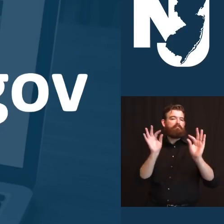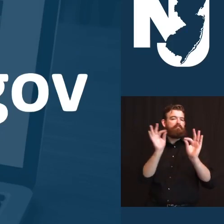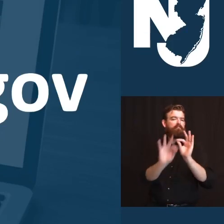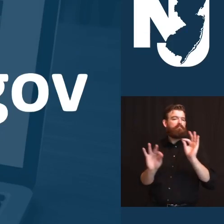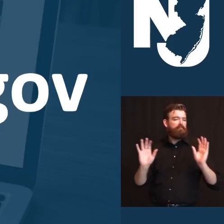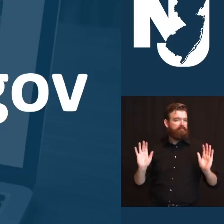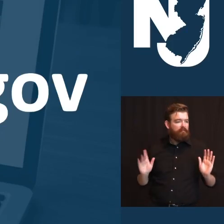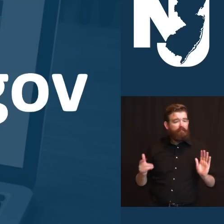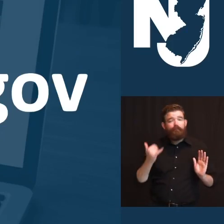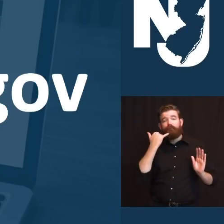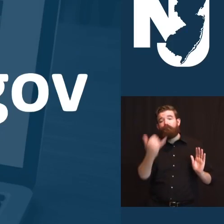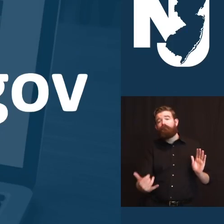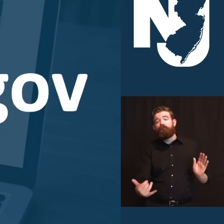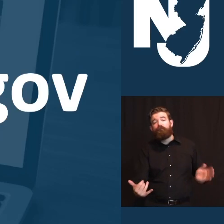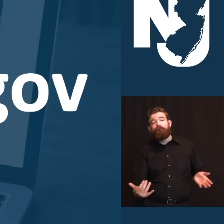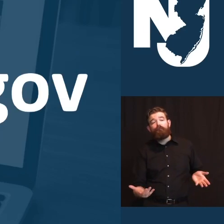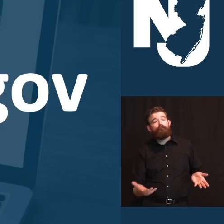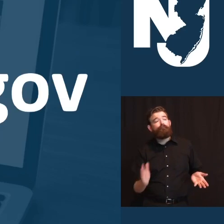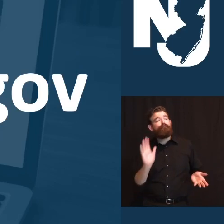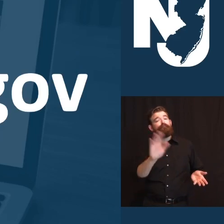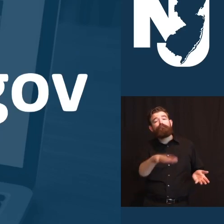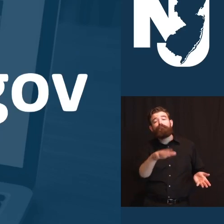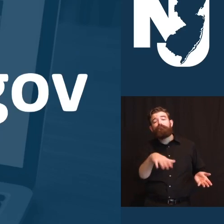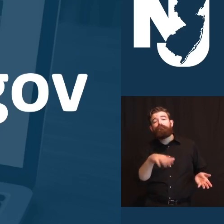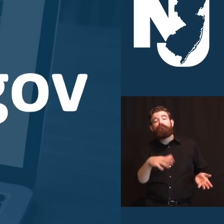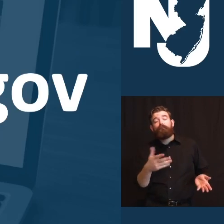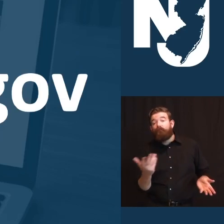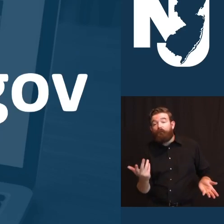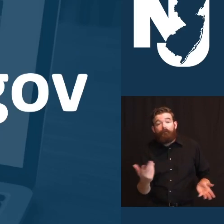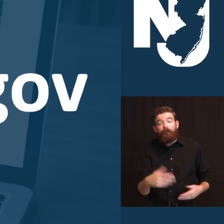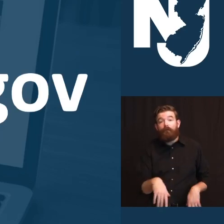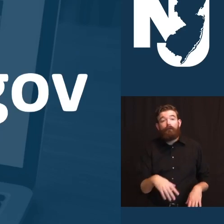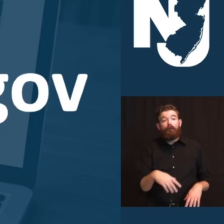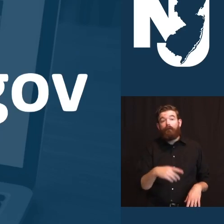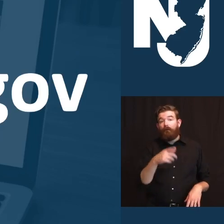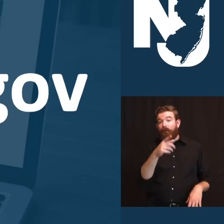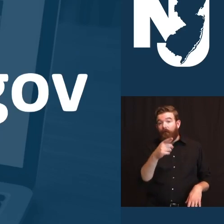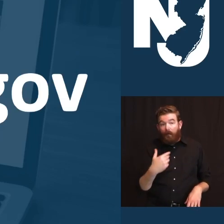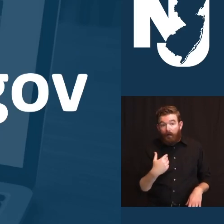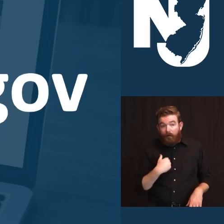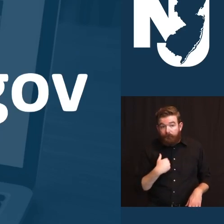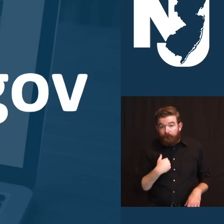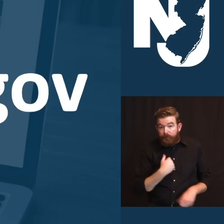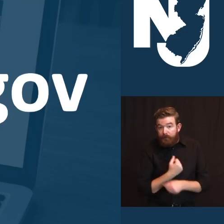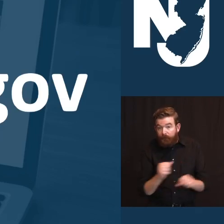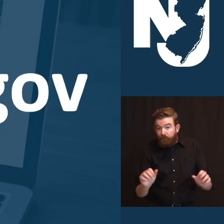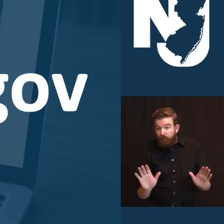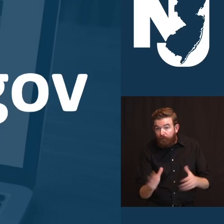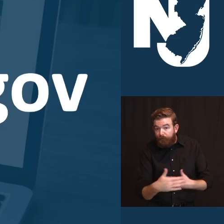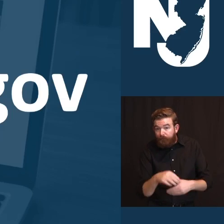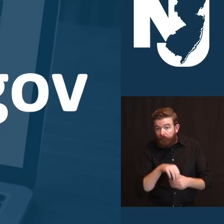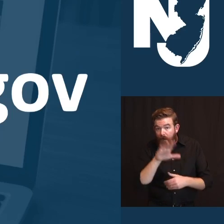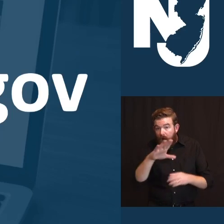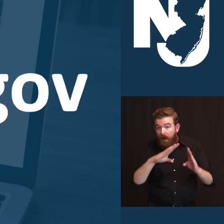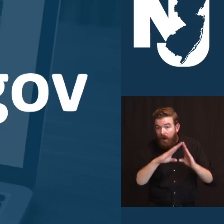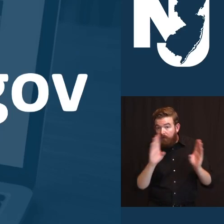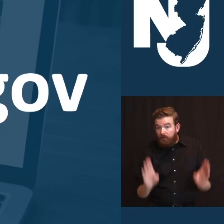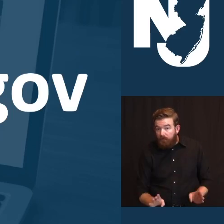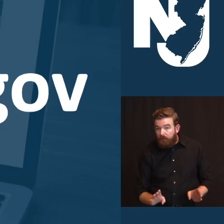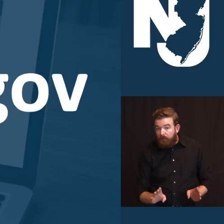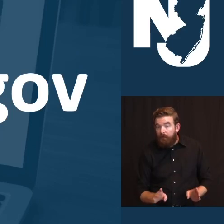which to self-isolate and access to a private bathroom to prevent spreading the virus to other family members. They ask whether